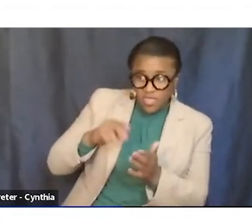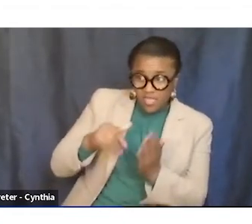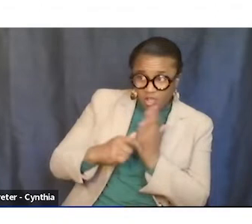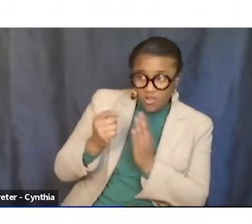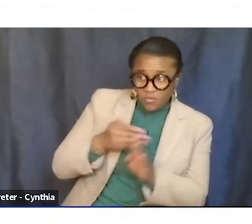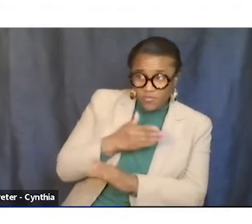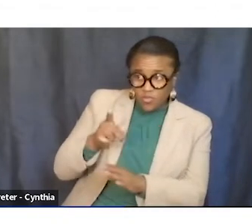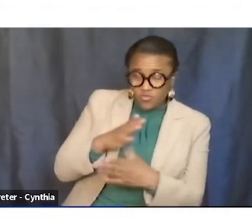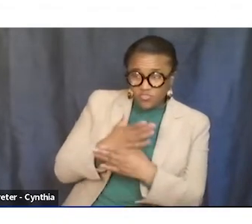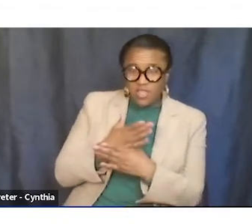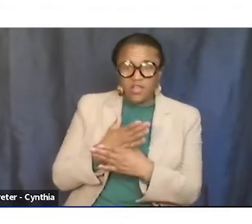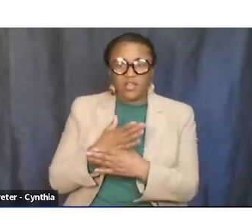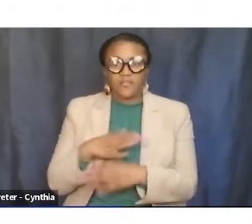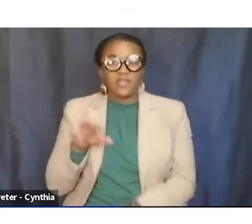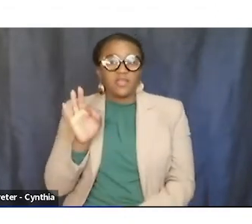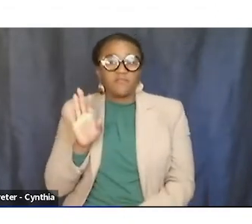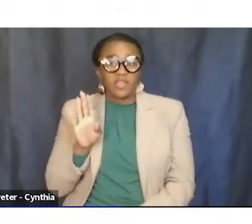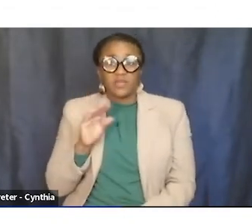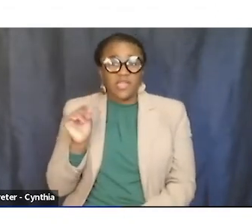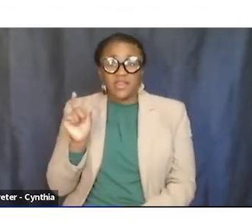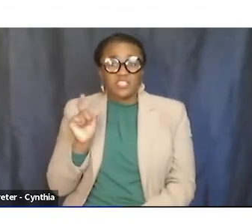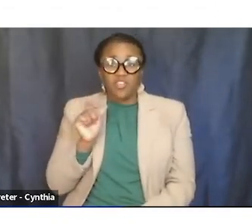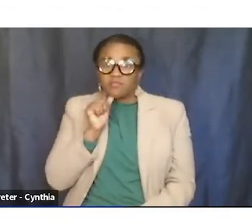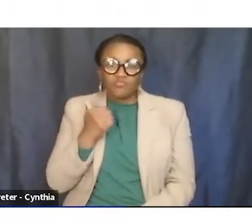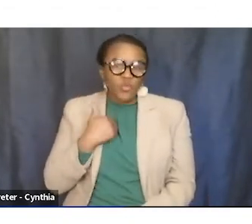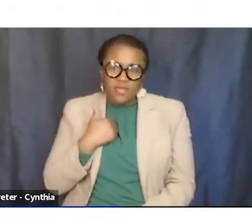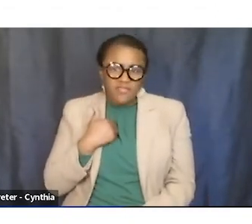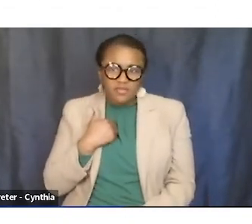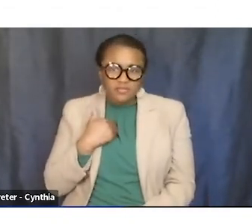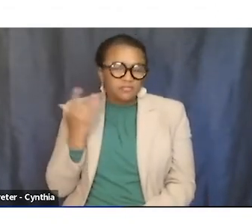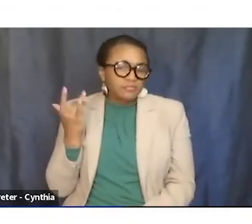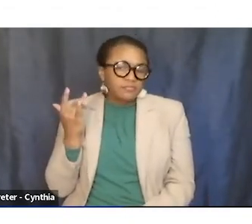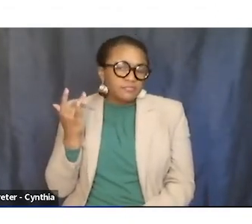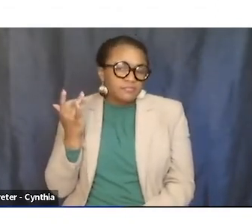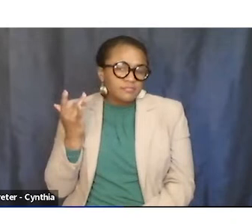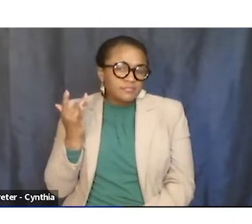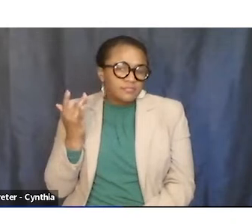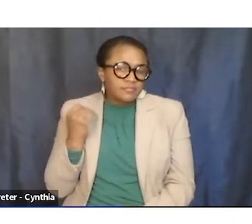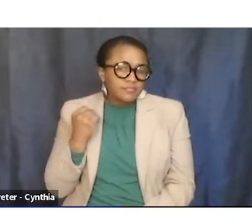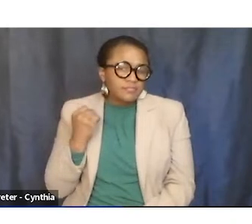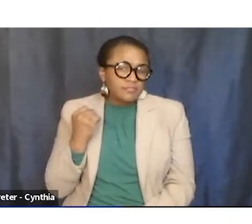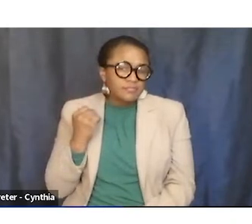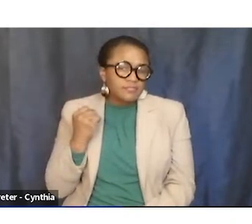article? Facebook and Instagram doesn't have that. Why not?